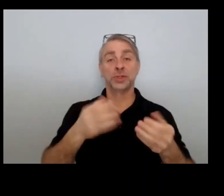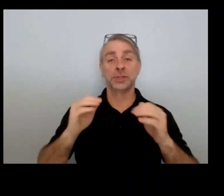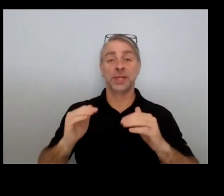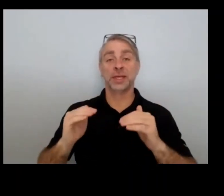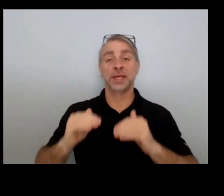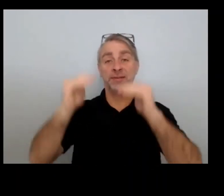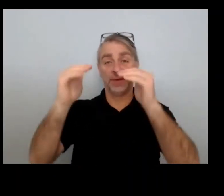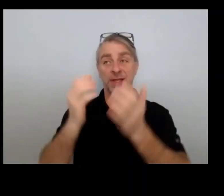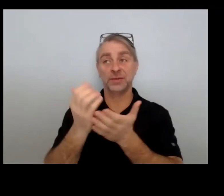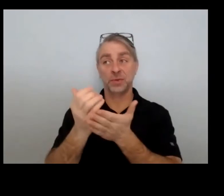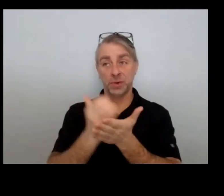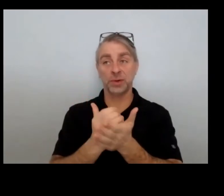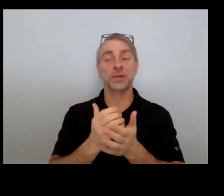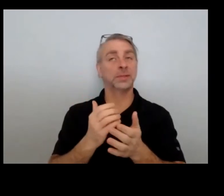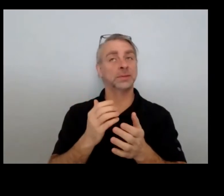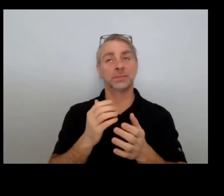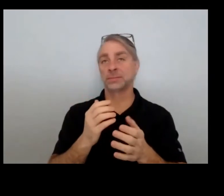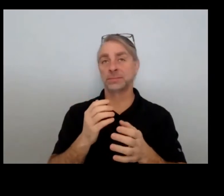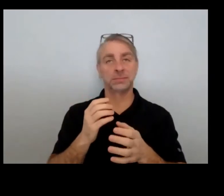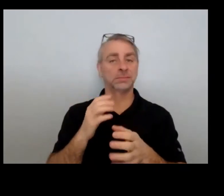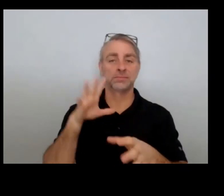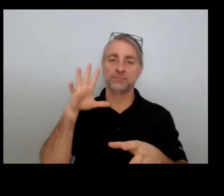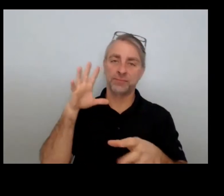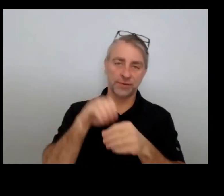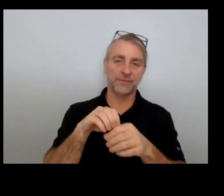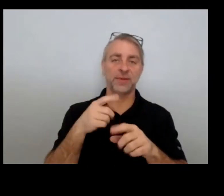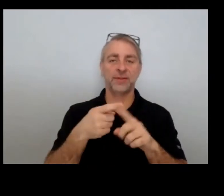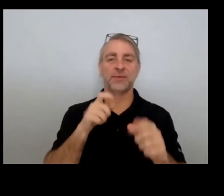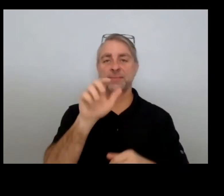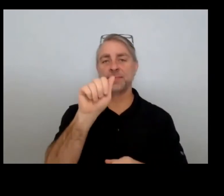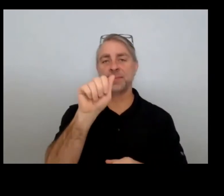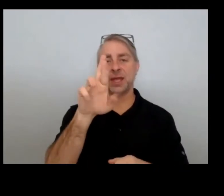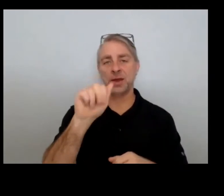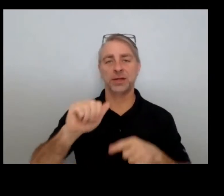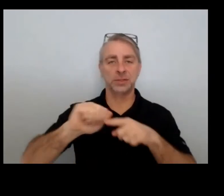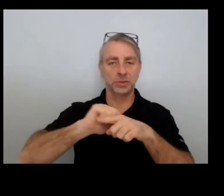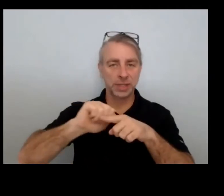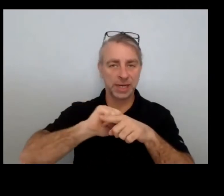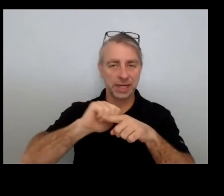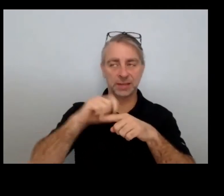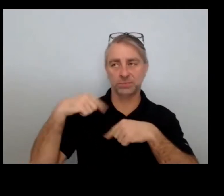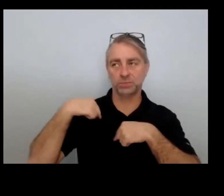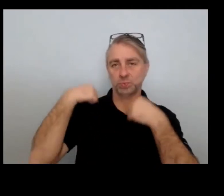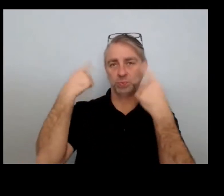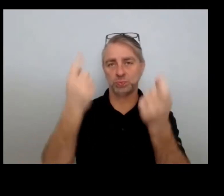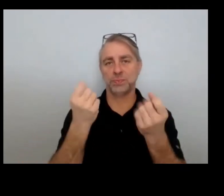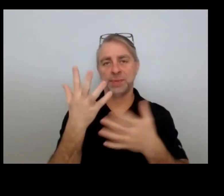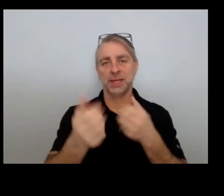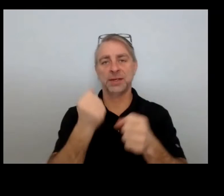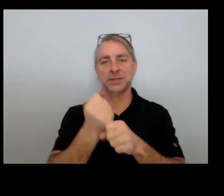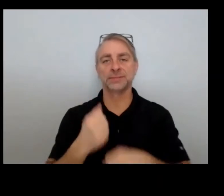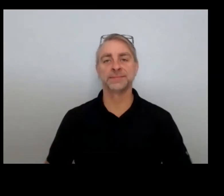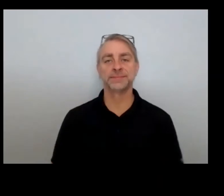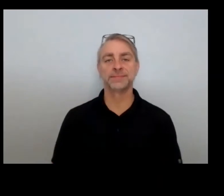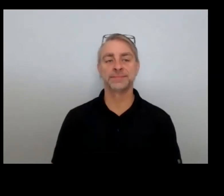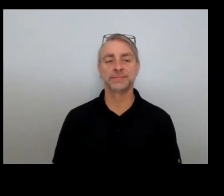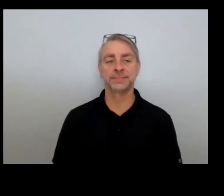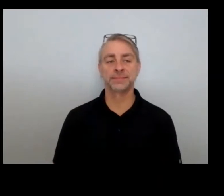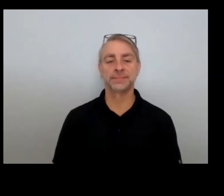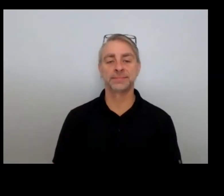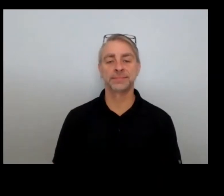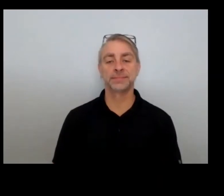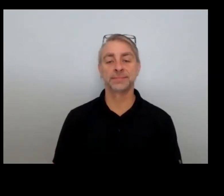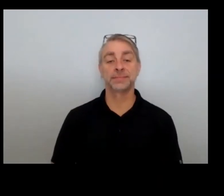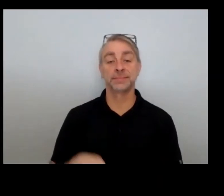to the AERA professional and development training program and curriculum for several years. The faculty are all